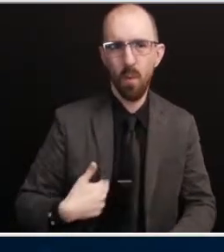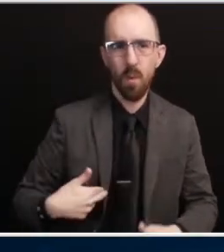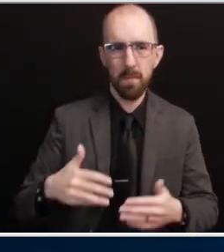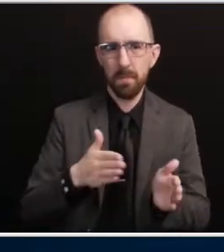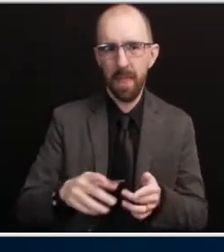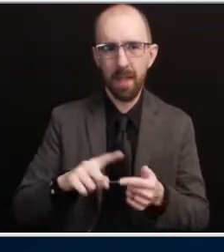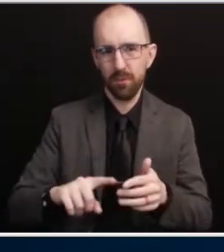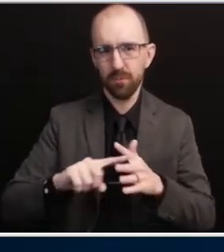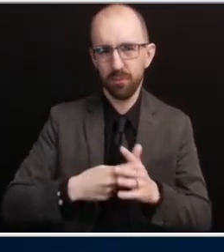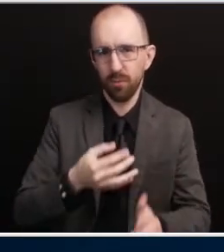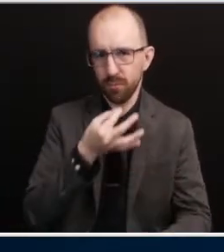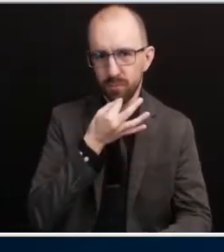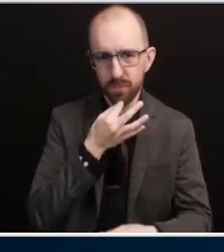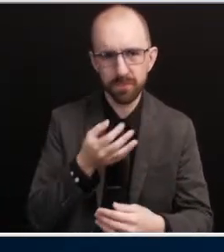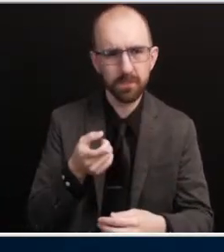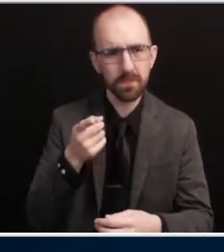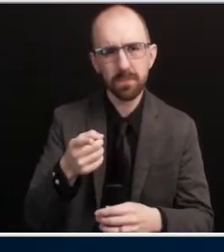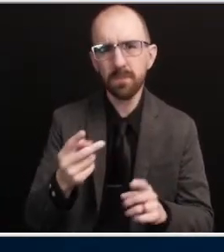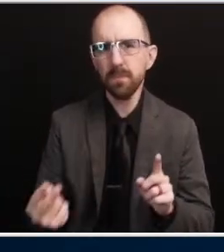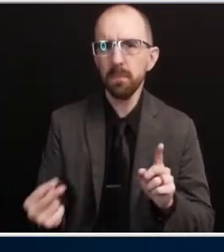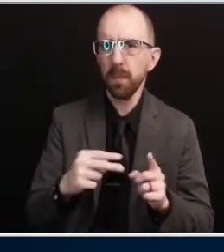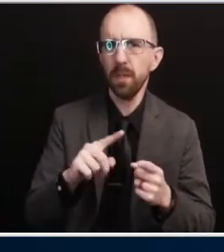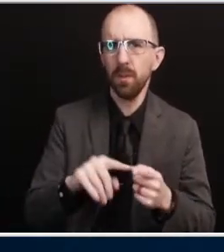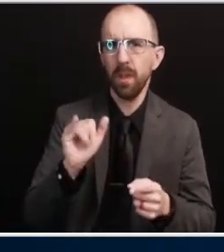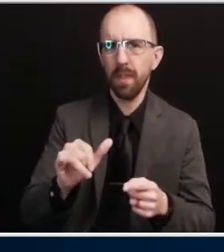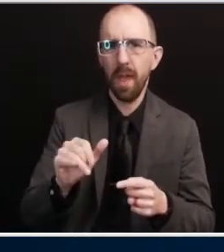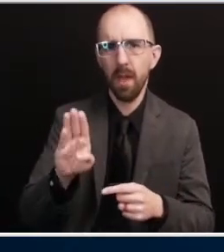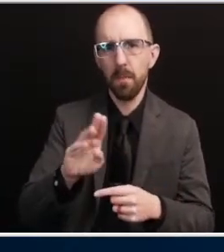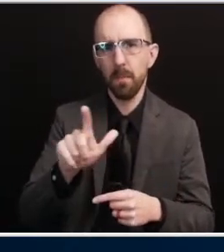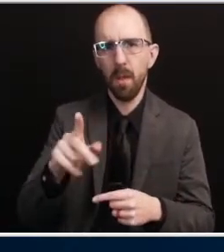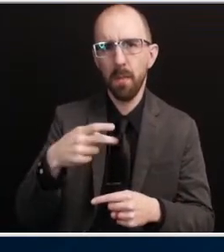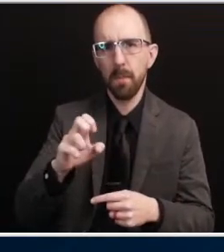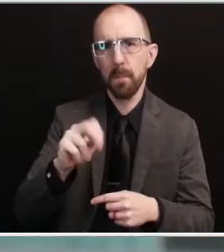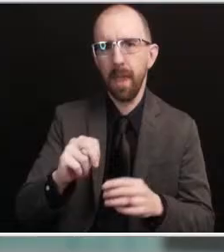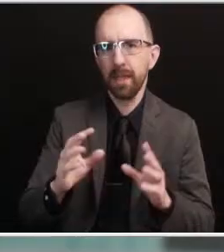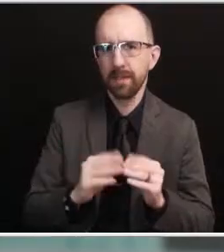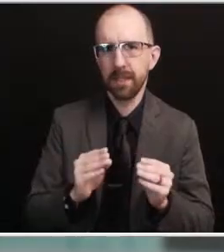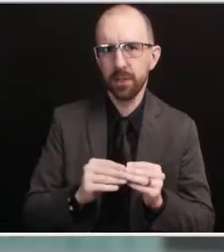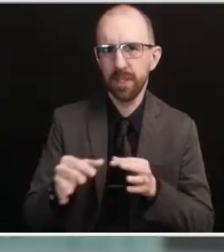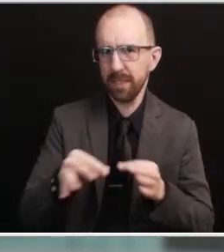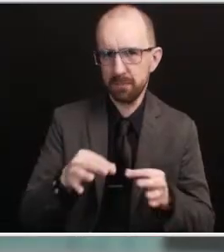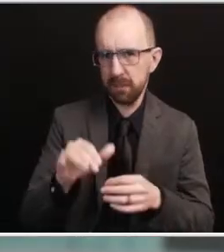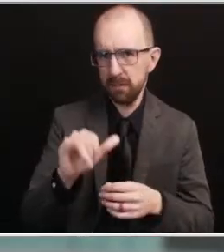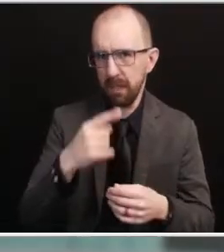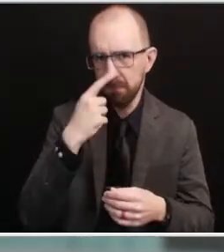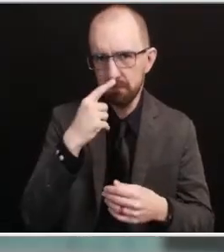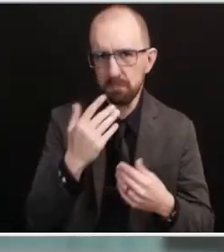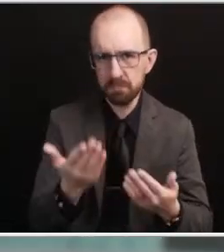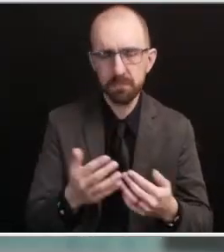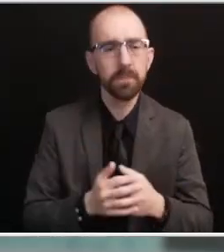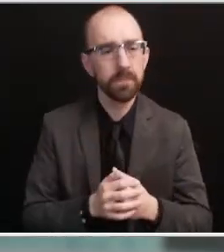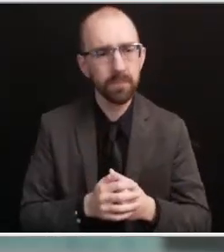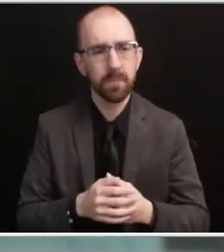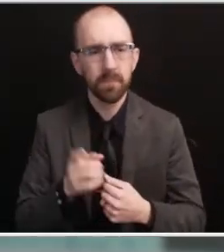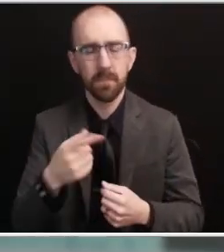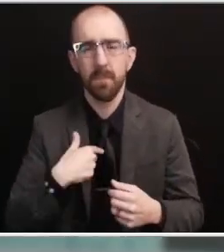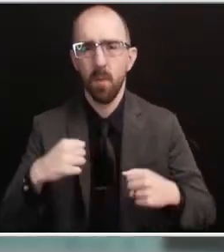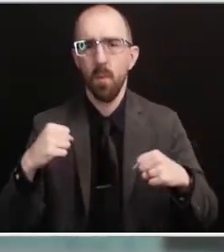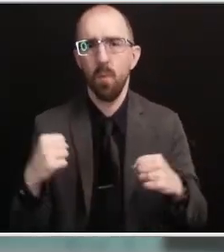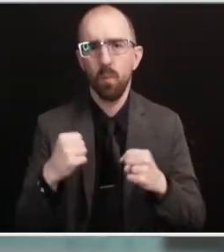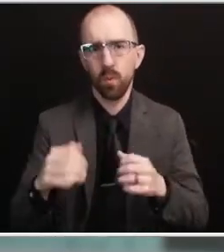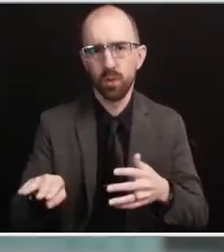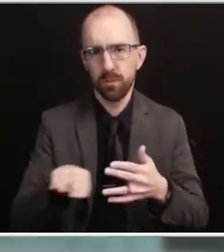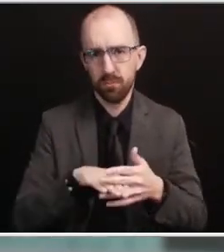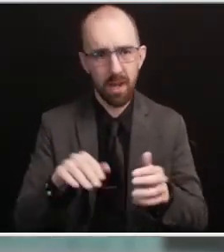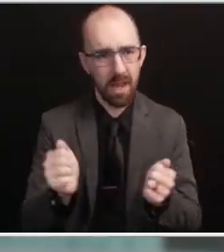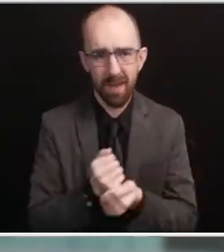soon. Can you take us back to that bullpen session and take us through it? Yeah, so it was right over my winter break and everything, so I